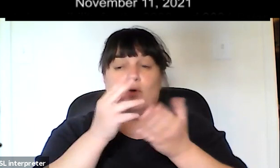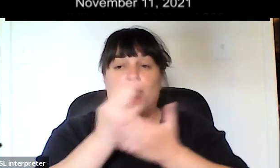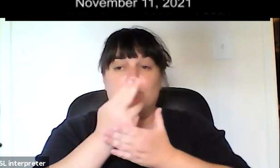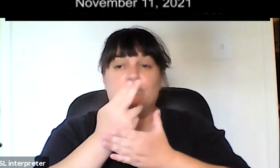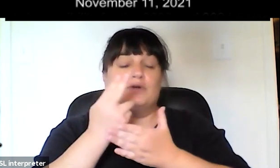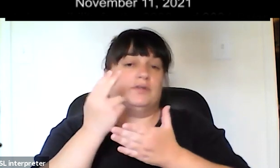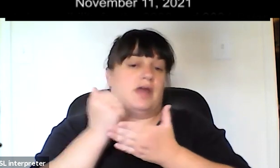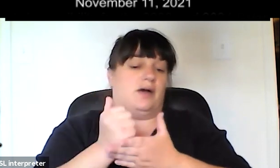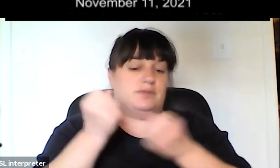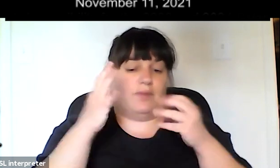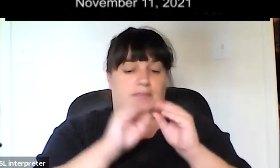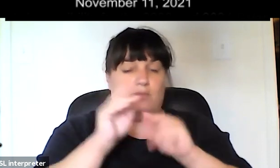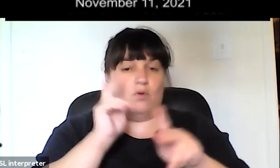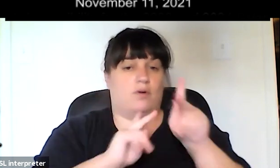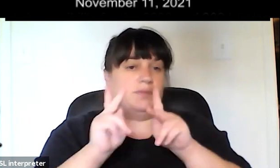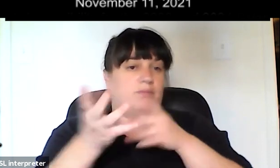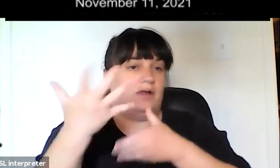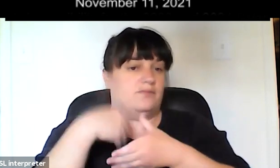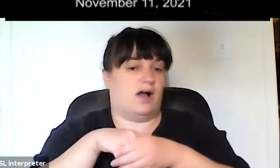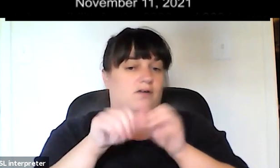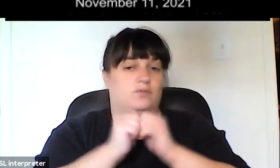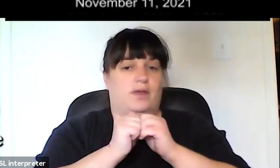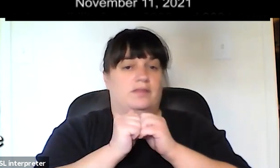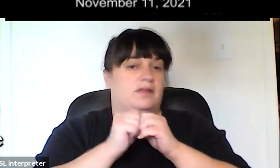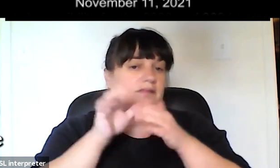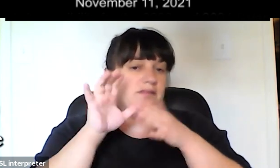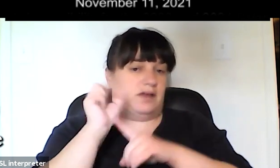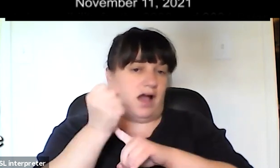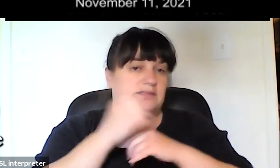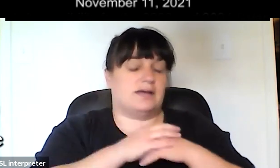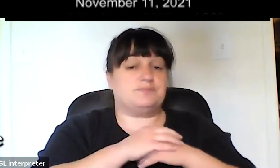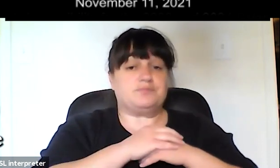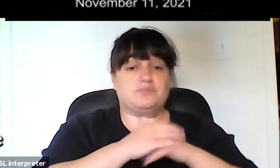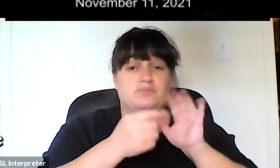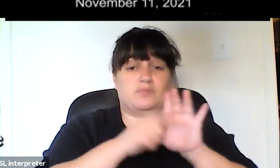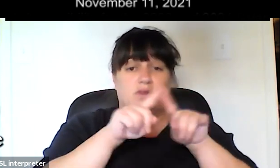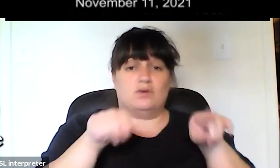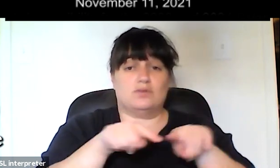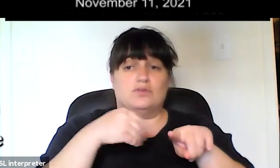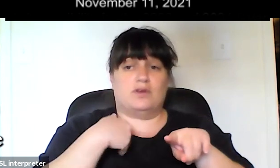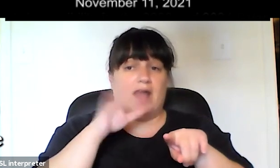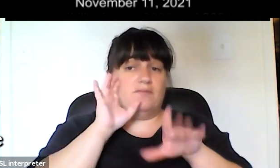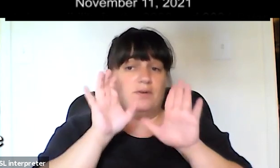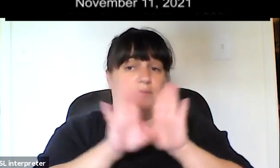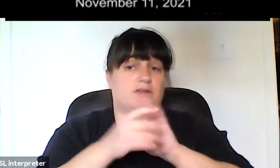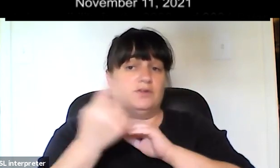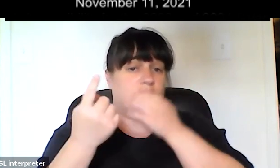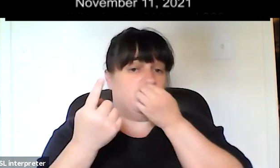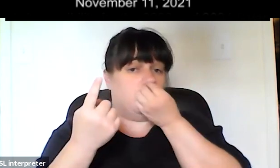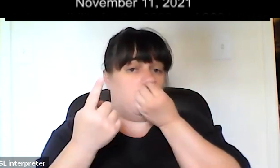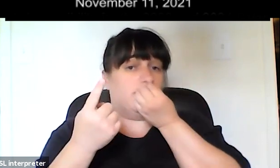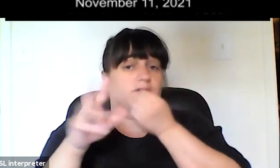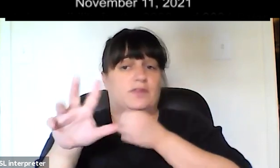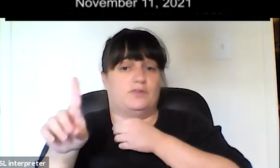helps many more people get engaged with the content. So on my screen now, I just have a picture of one of these 3D